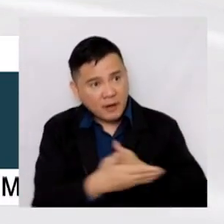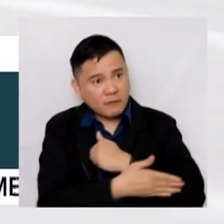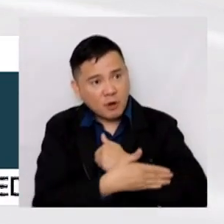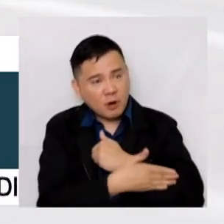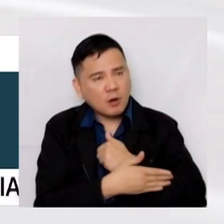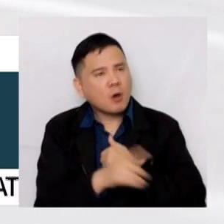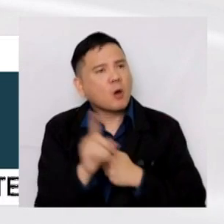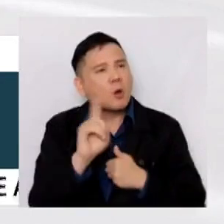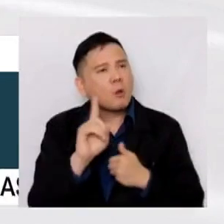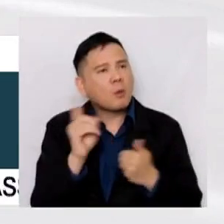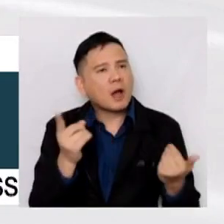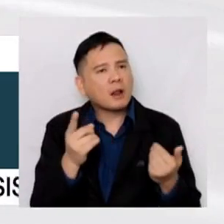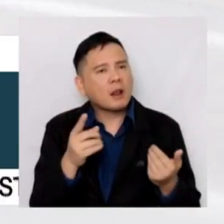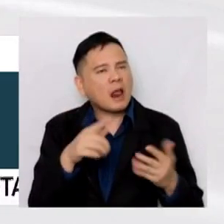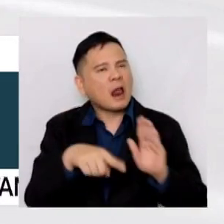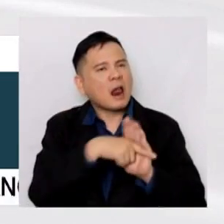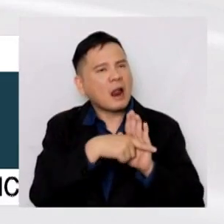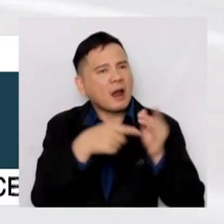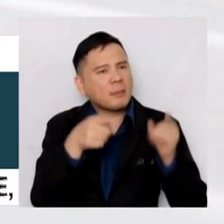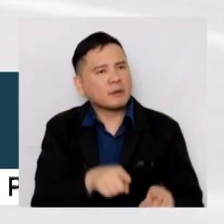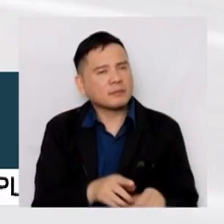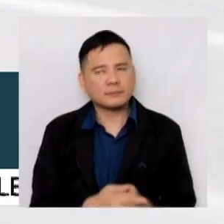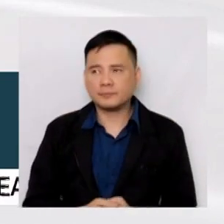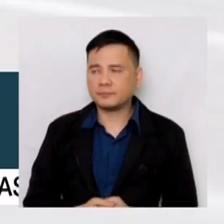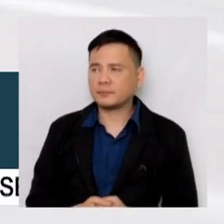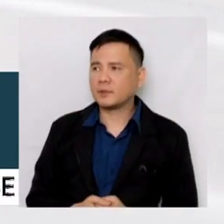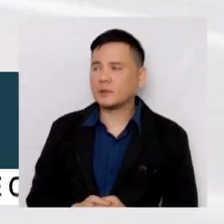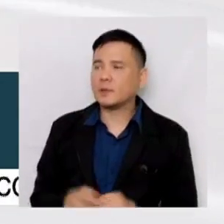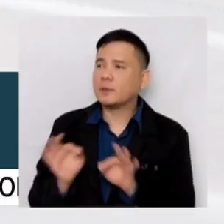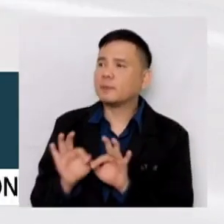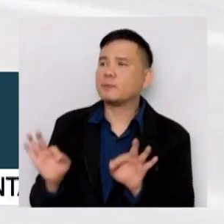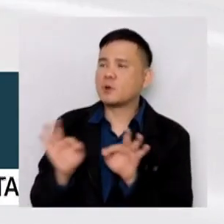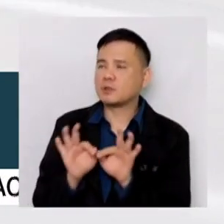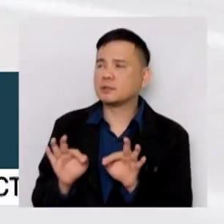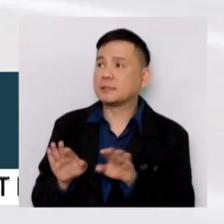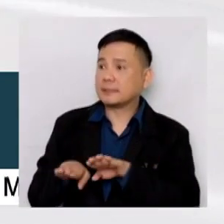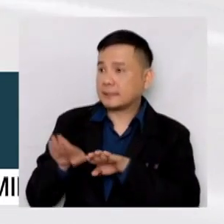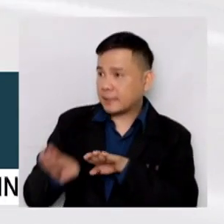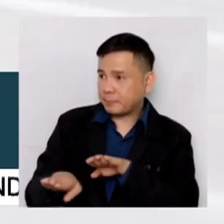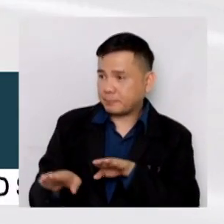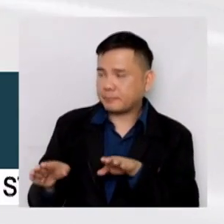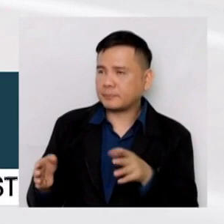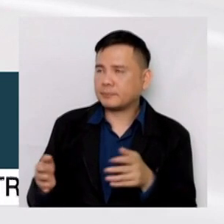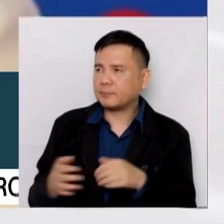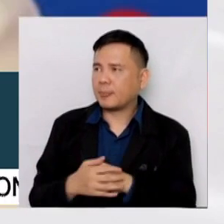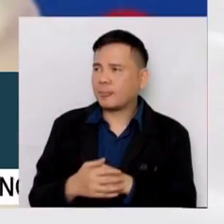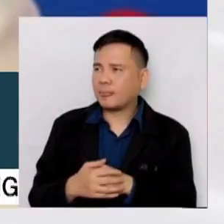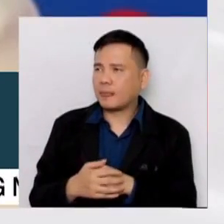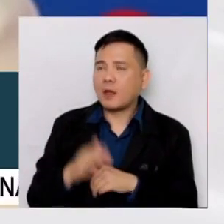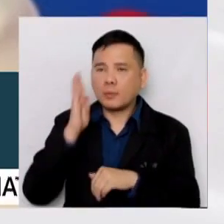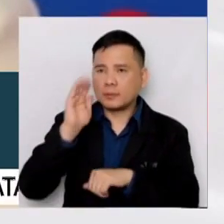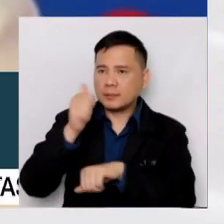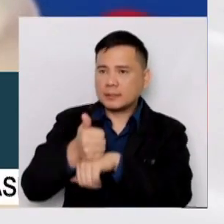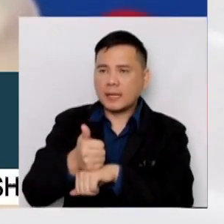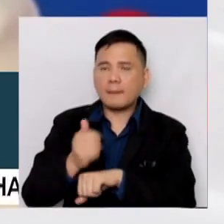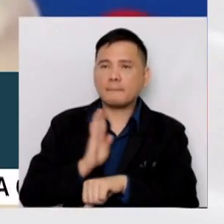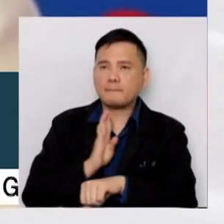I would say we would need to take it step by step. For example, agriculture. For example, I would set up a